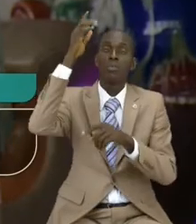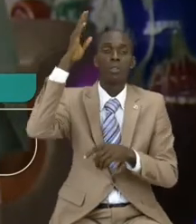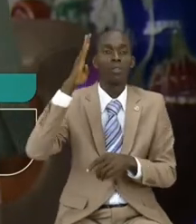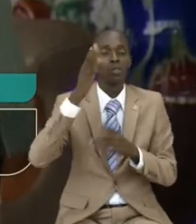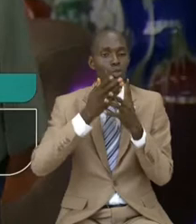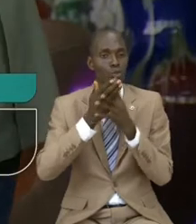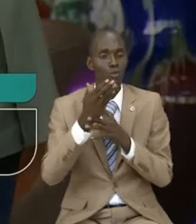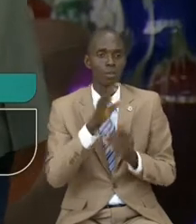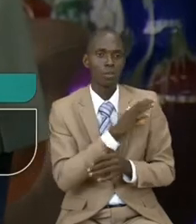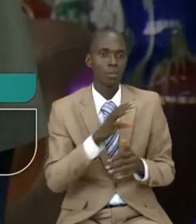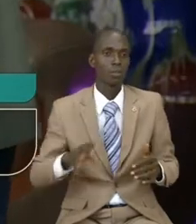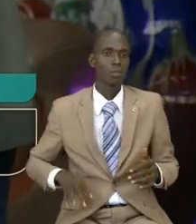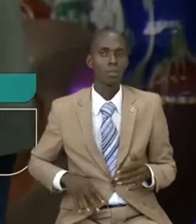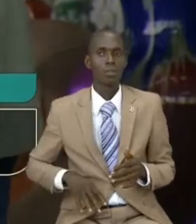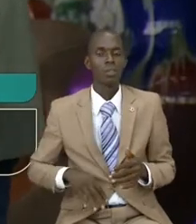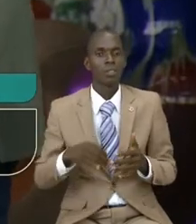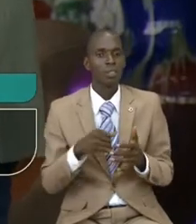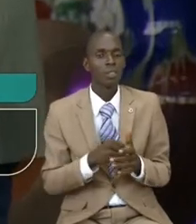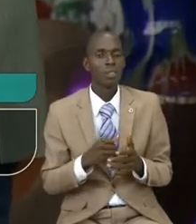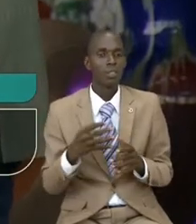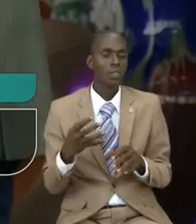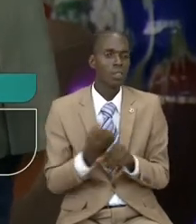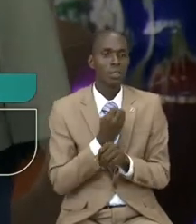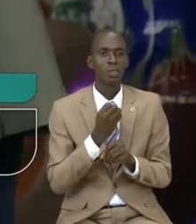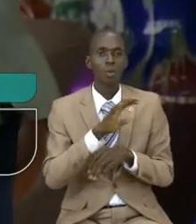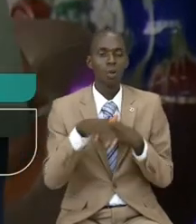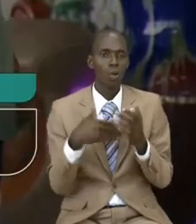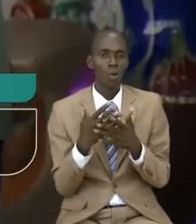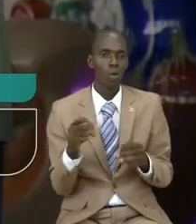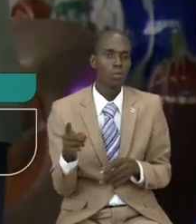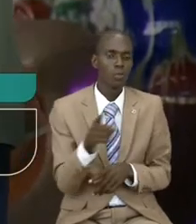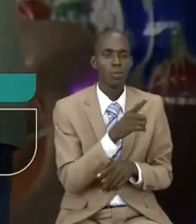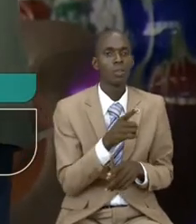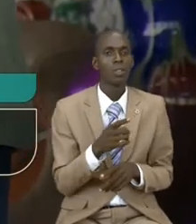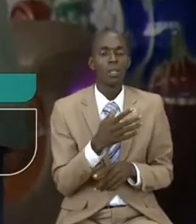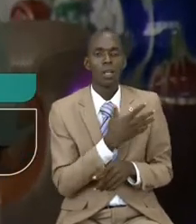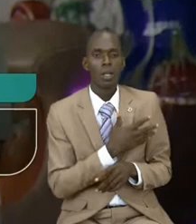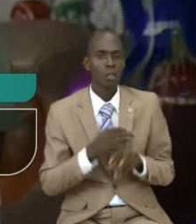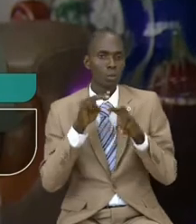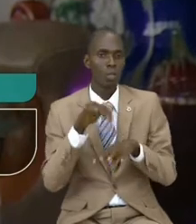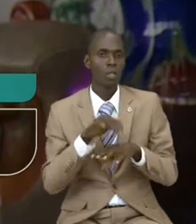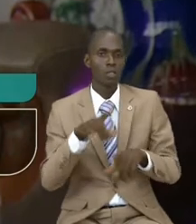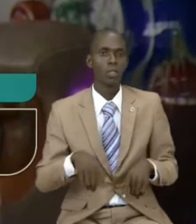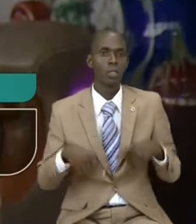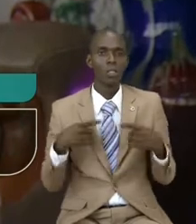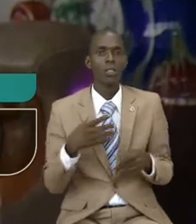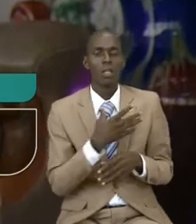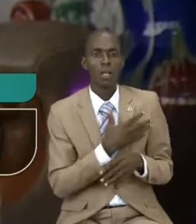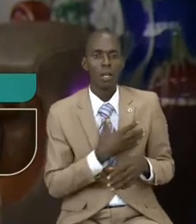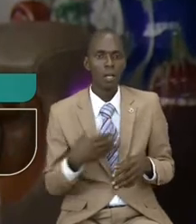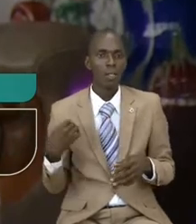Through Christ, he takes hold of you and he looks at your life, and